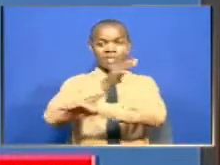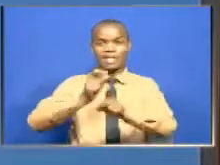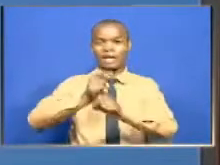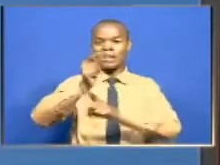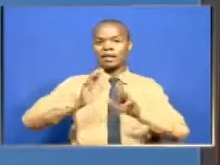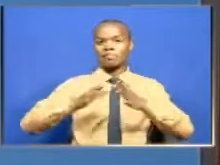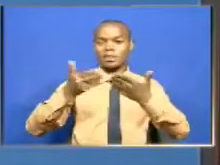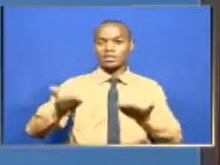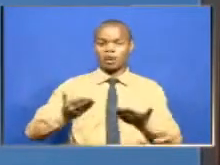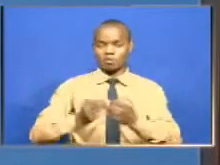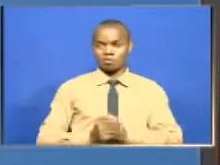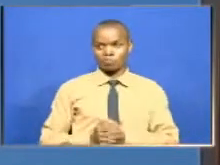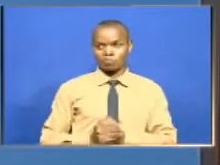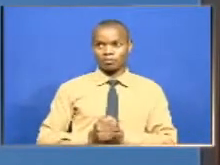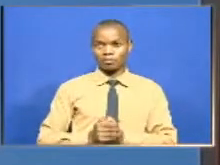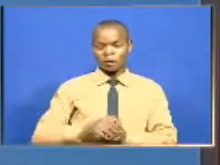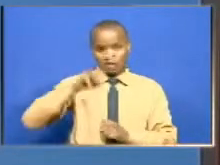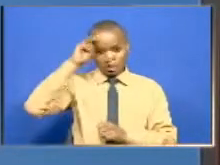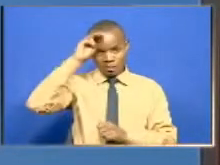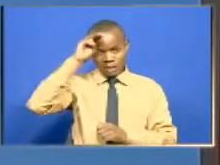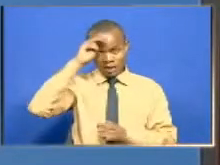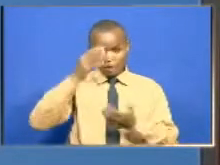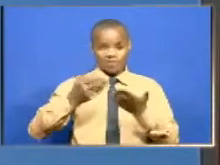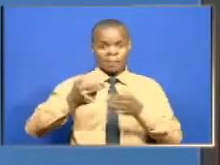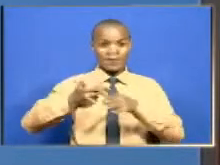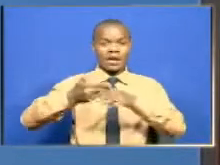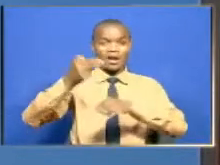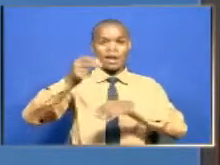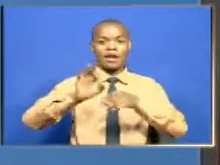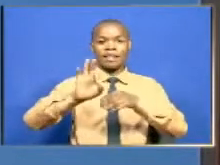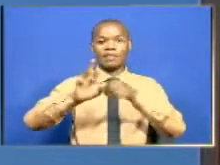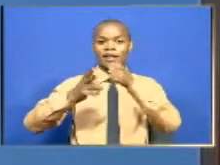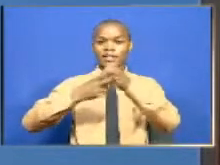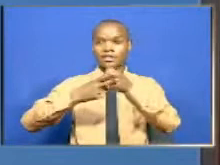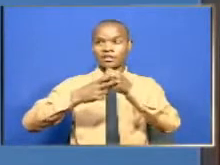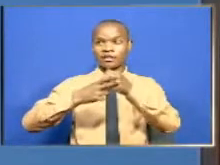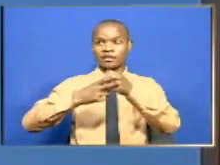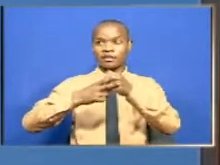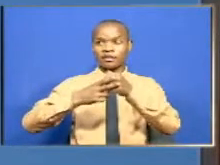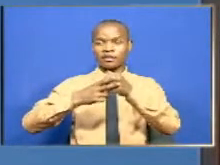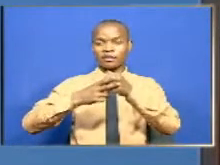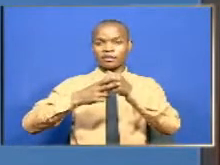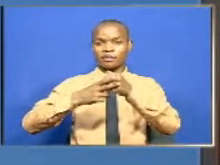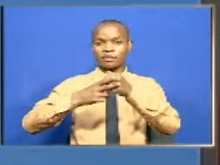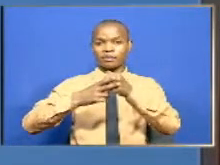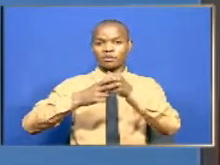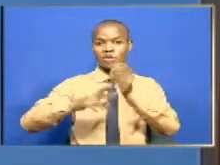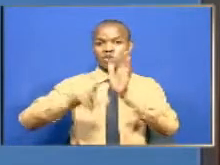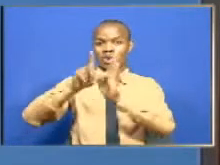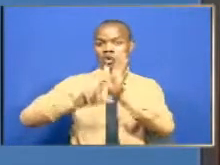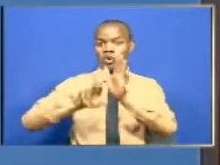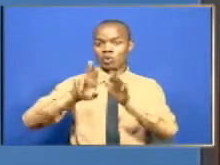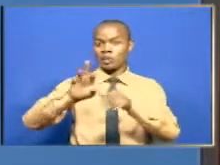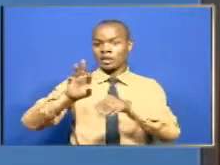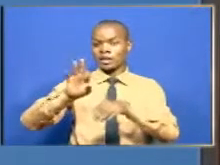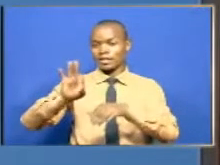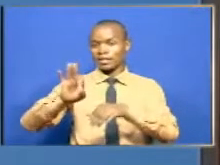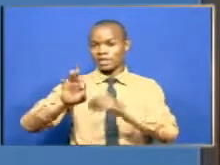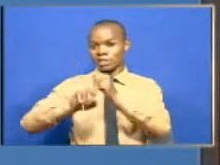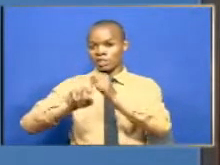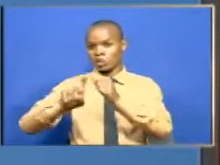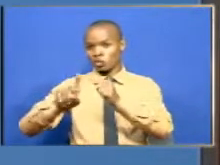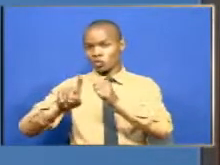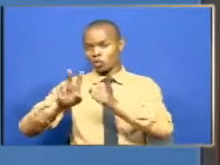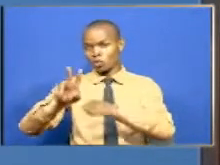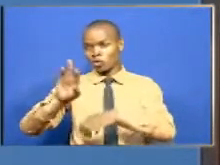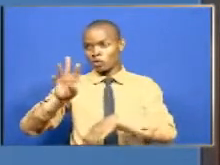the temperatures, where Mandera goes to a high of 37 and Lodo as well, lows of 23 and 24 respectively.